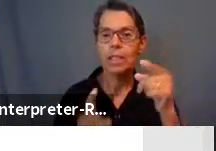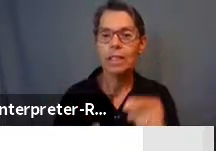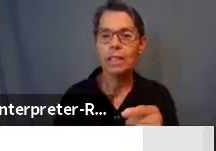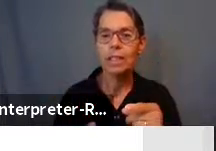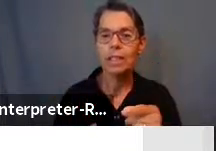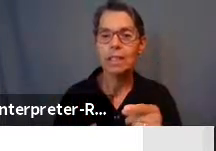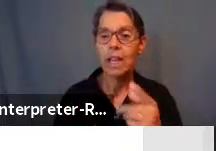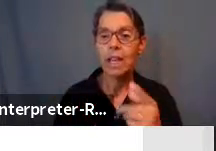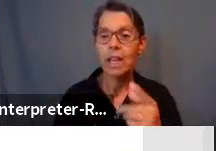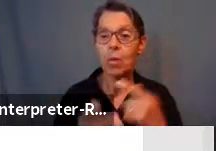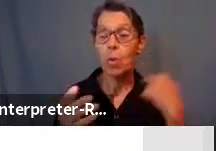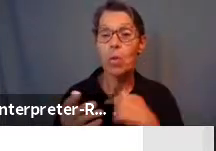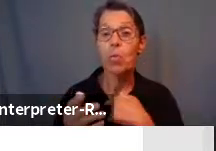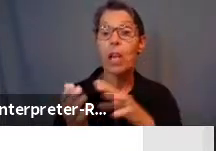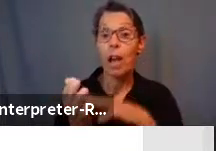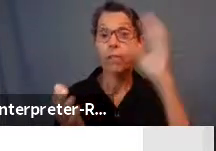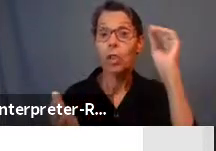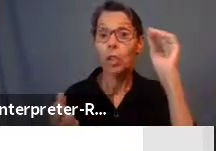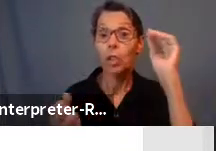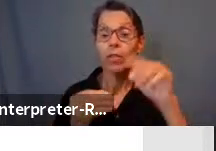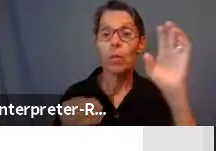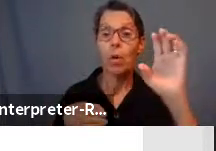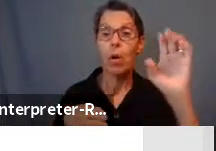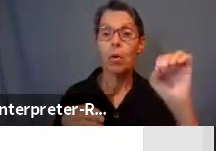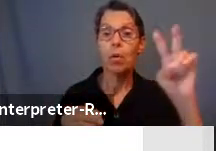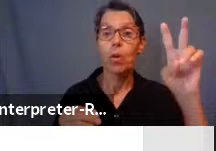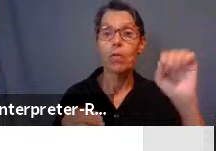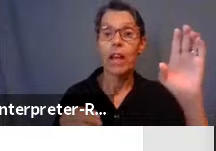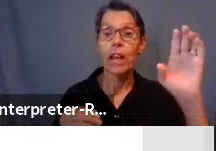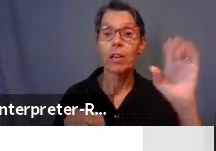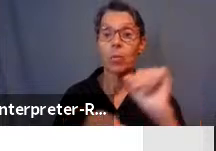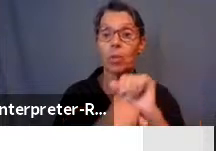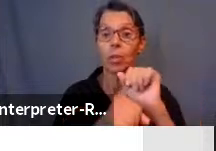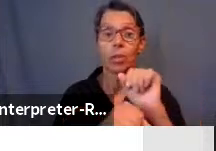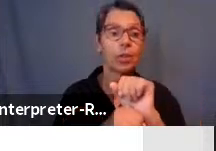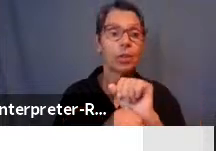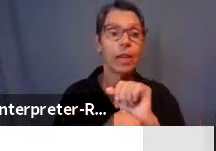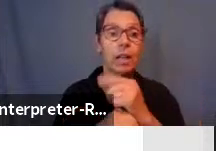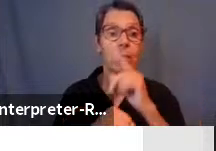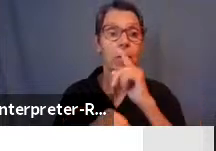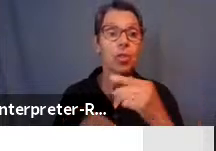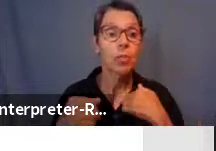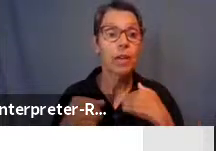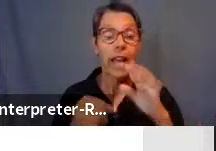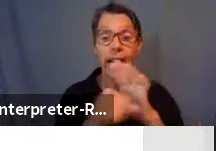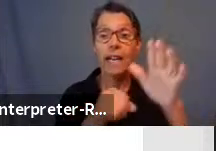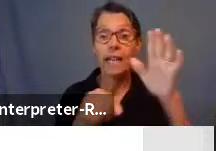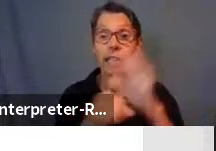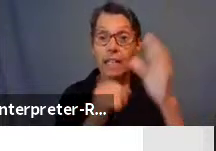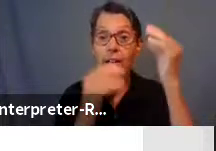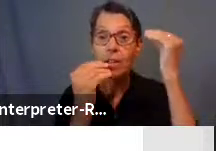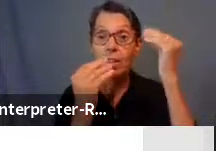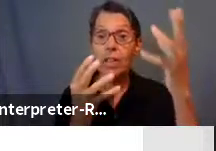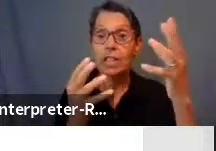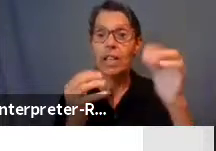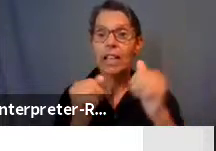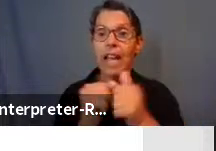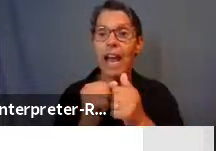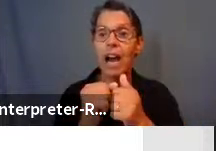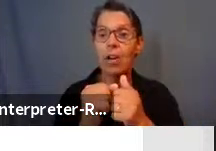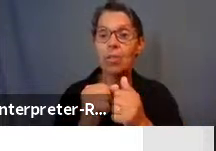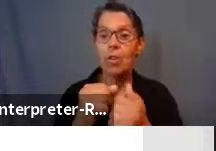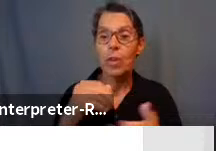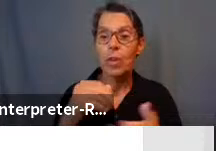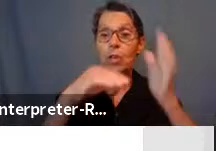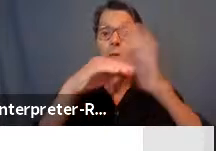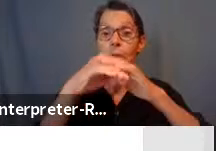things that we've distilled from the COVET work and how to make sure that we had a complete set of information, as well as how to amplify that and consider where